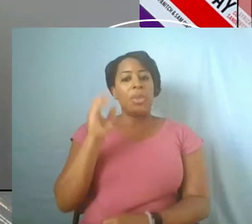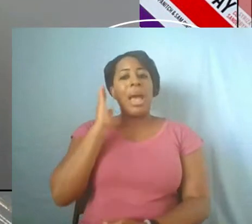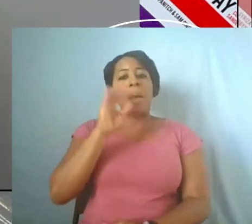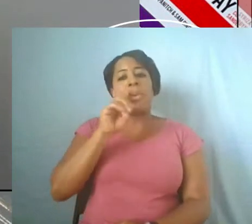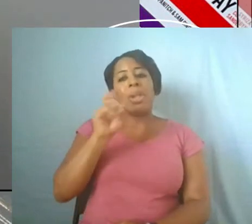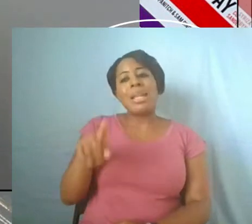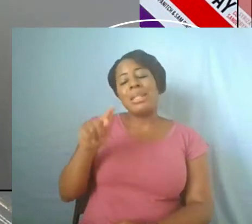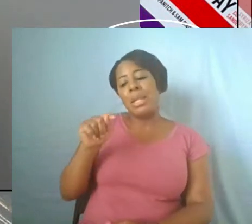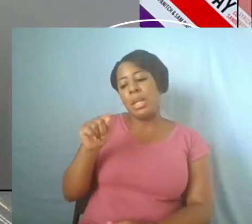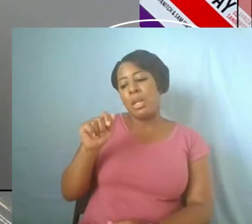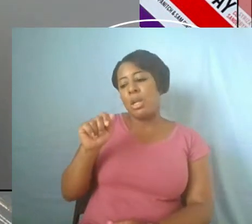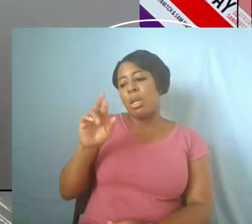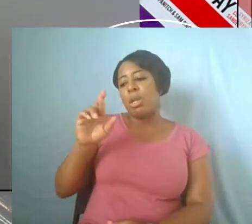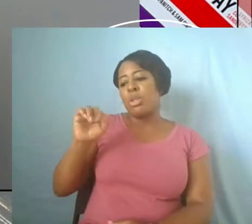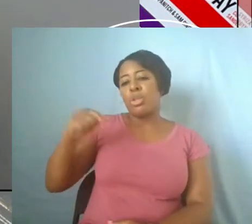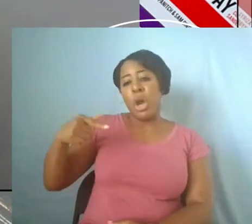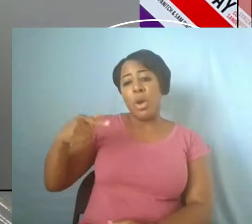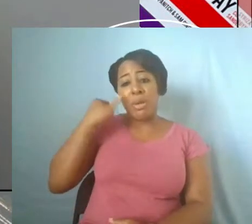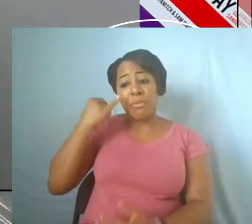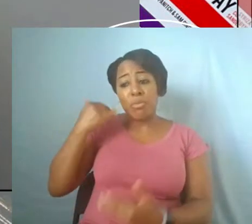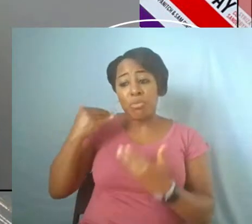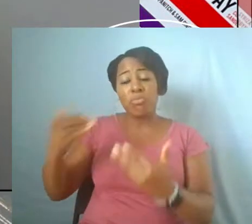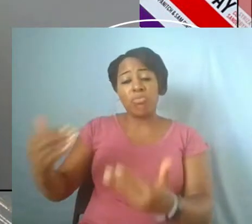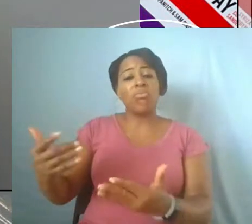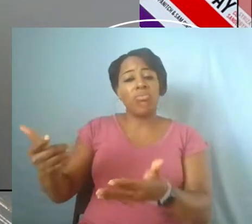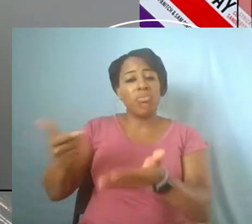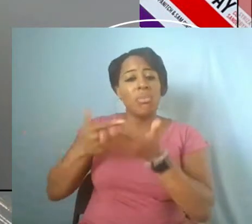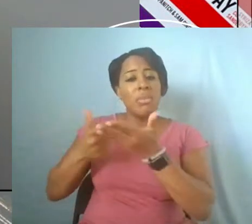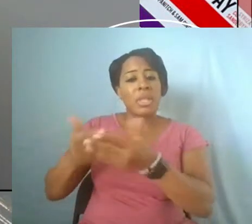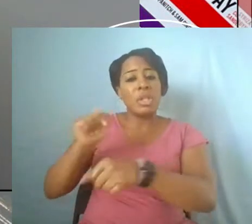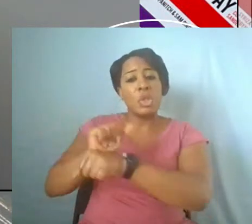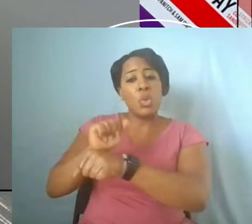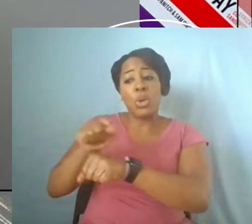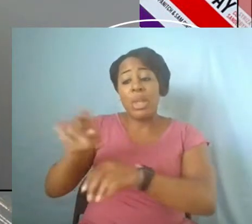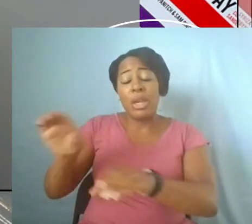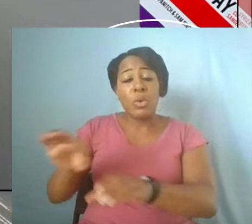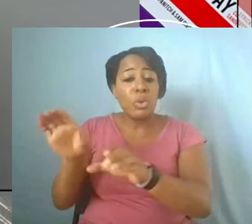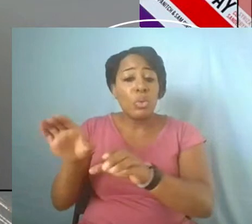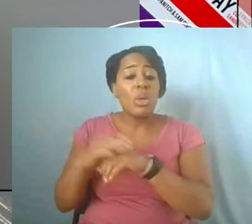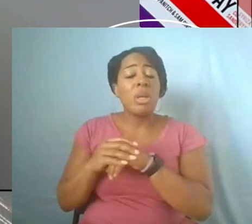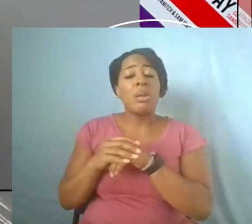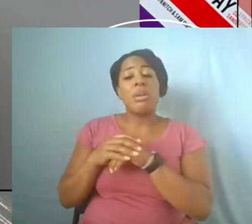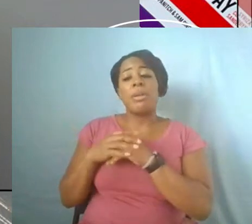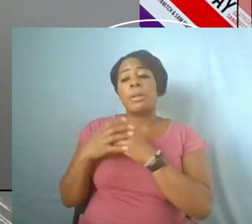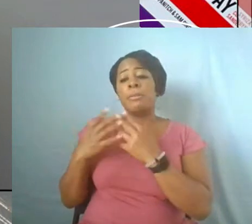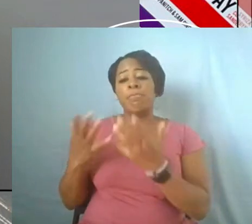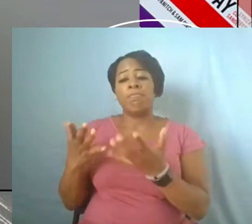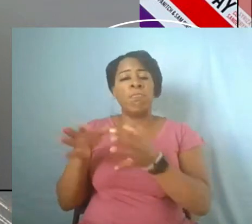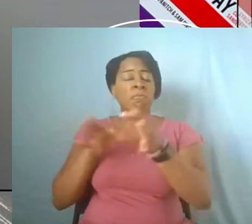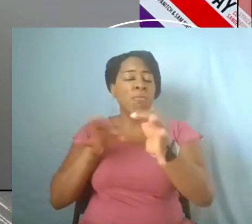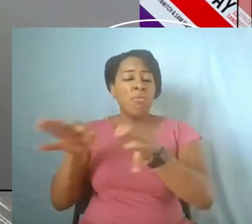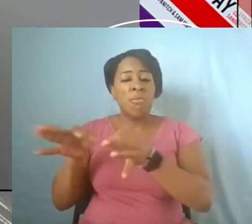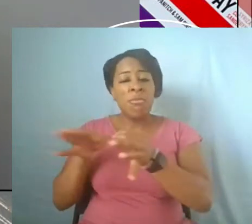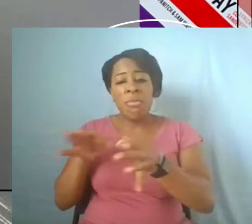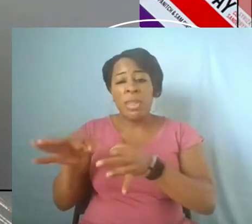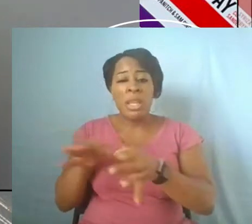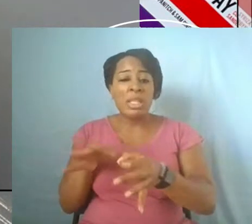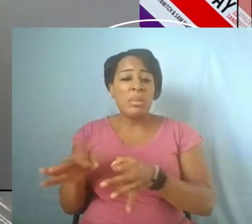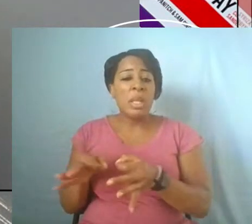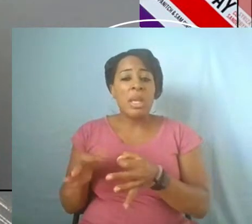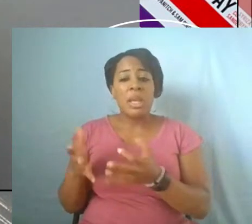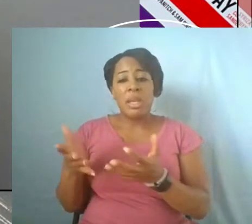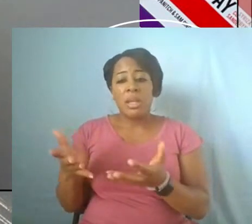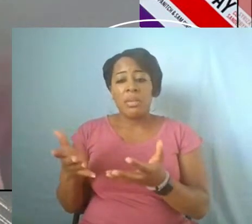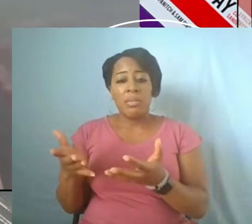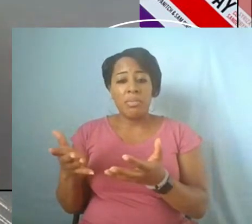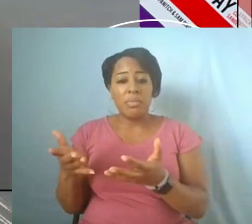Tariq if he can take it away and talk about the work that you're doing, share with us a little bit more of what all of us and